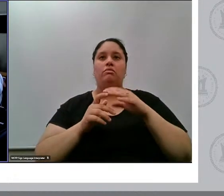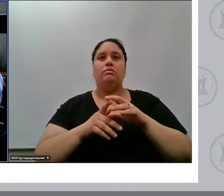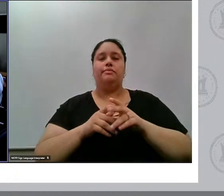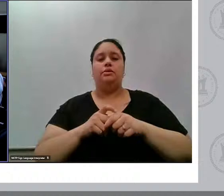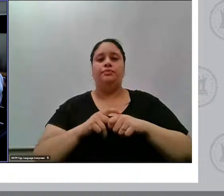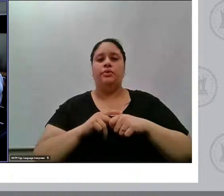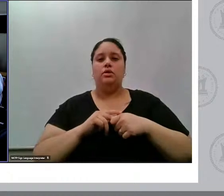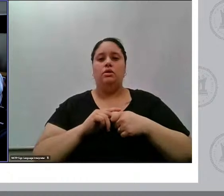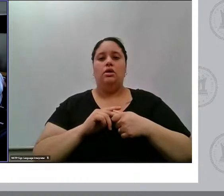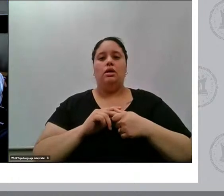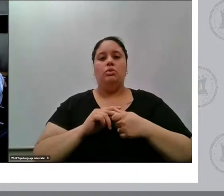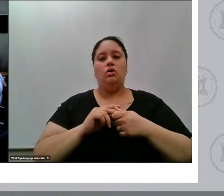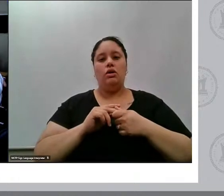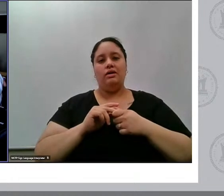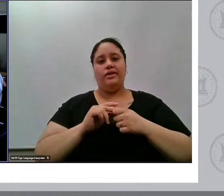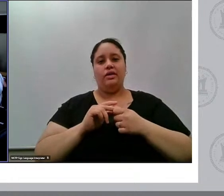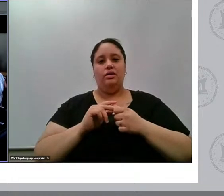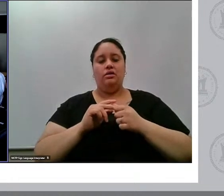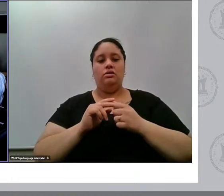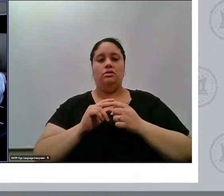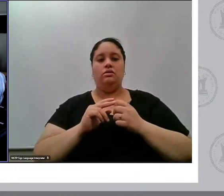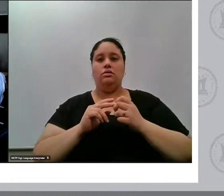much. So, One. Yes.